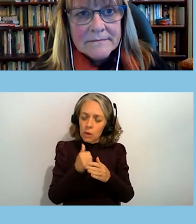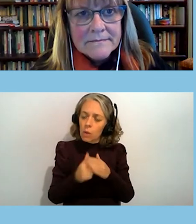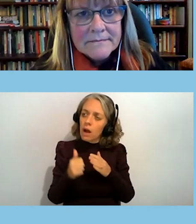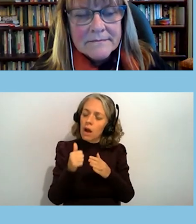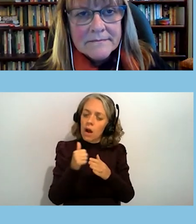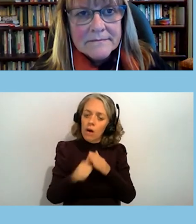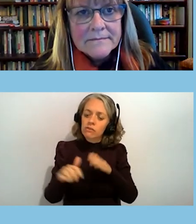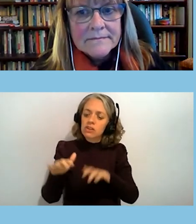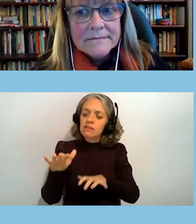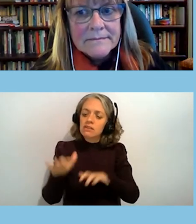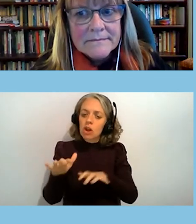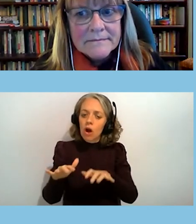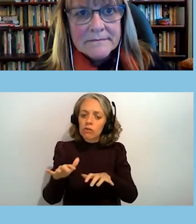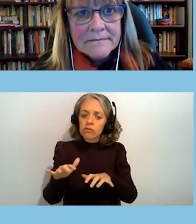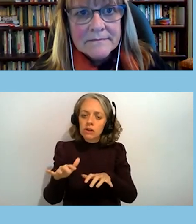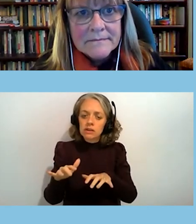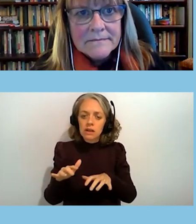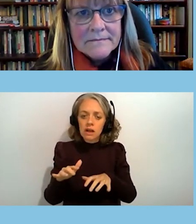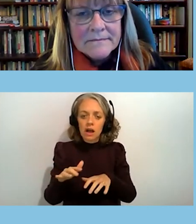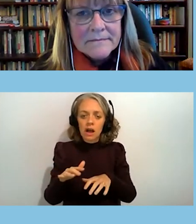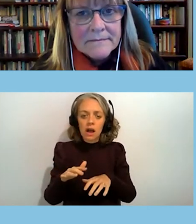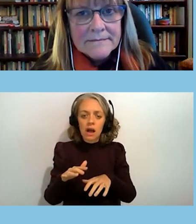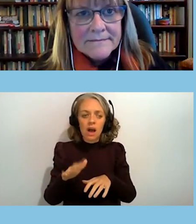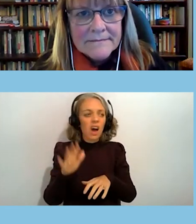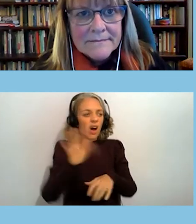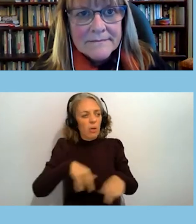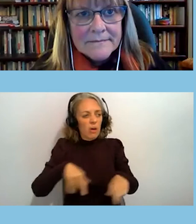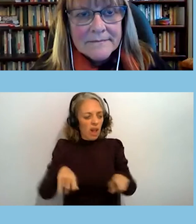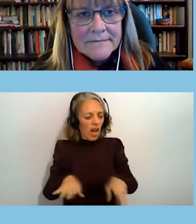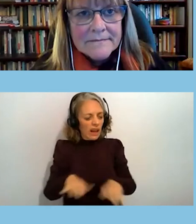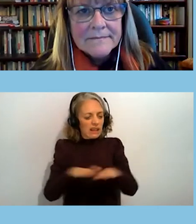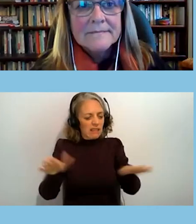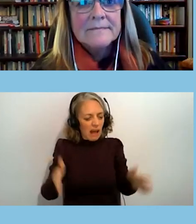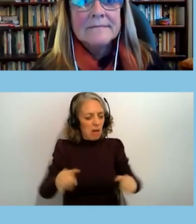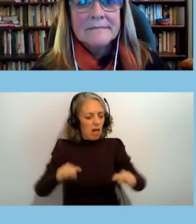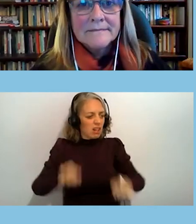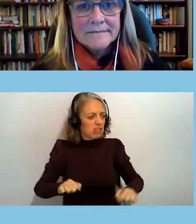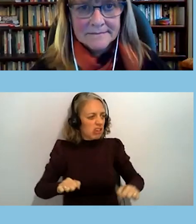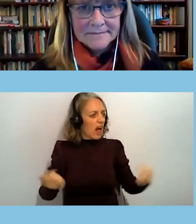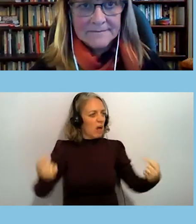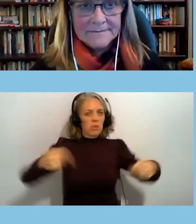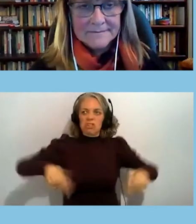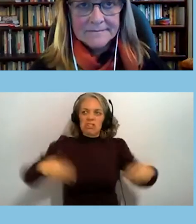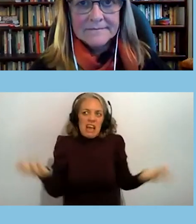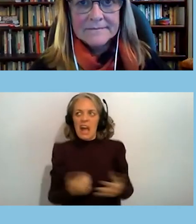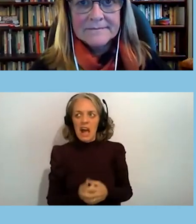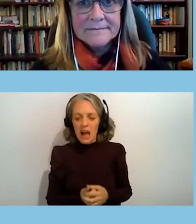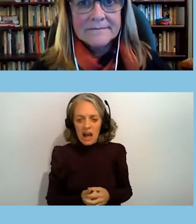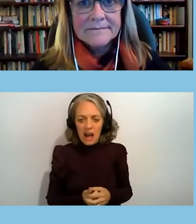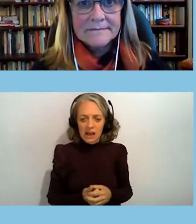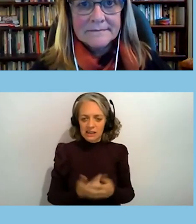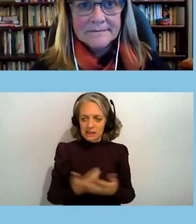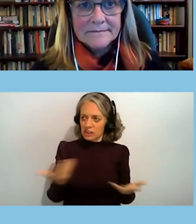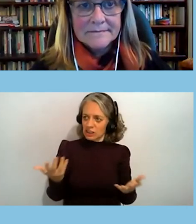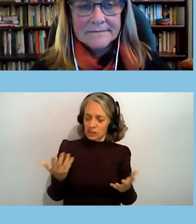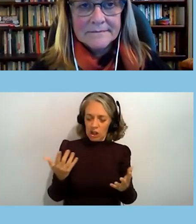phonographers say, "We're just a part of the furniture," right? So the